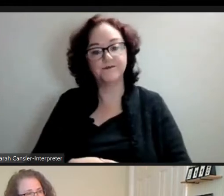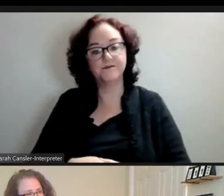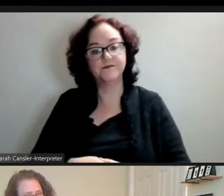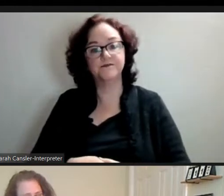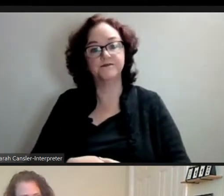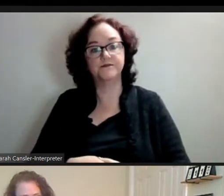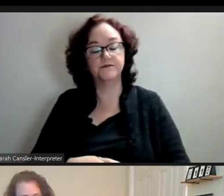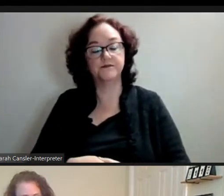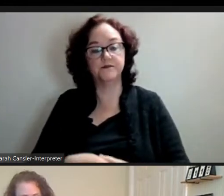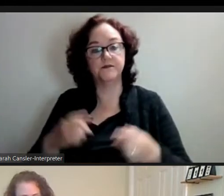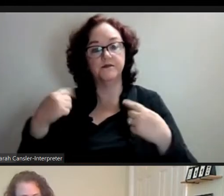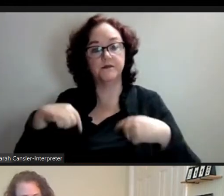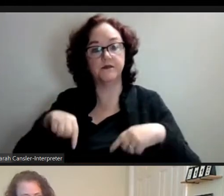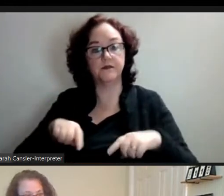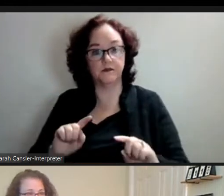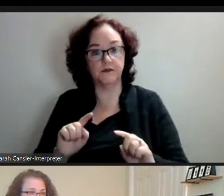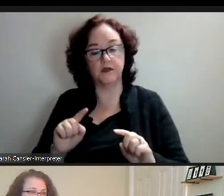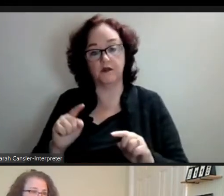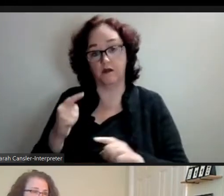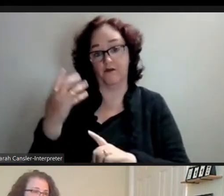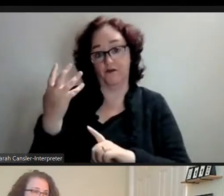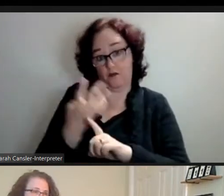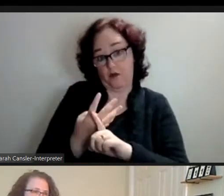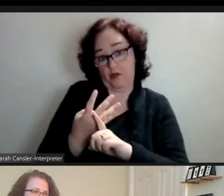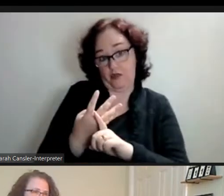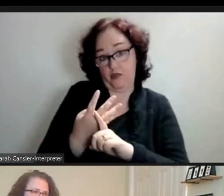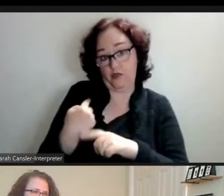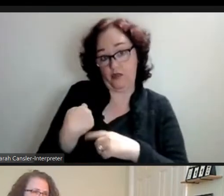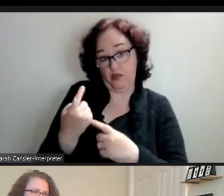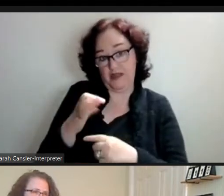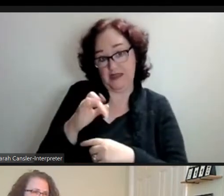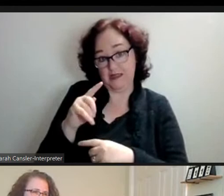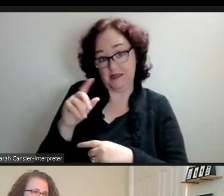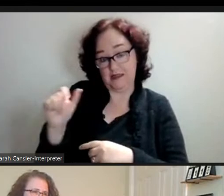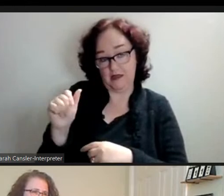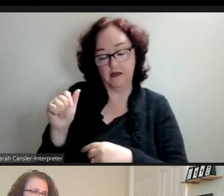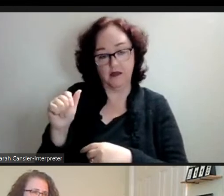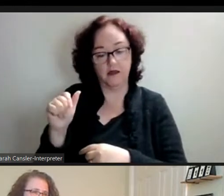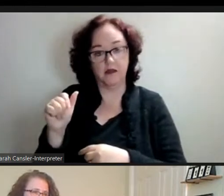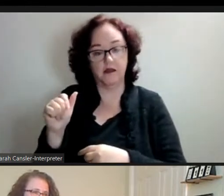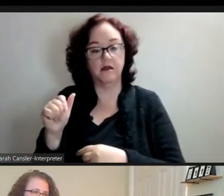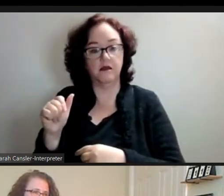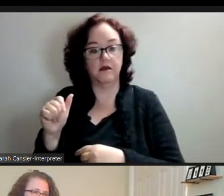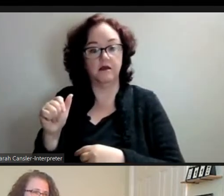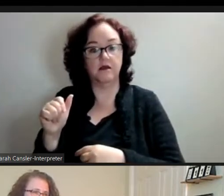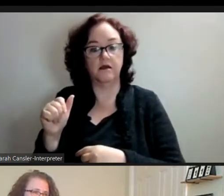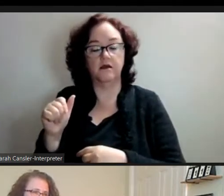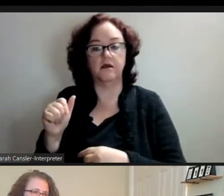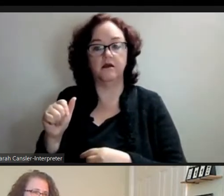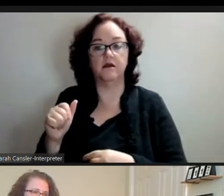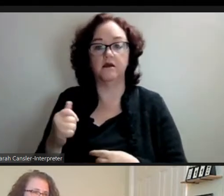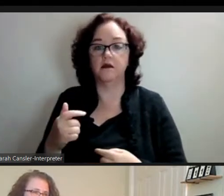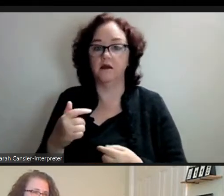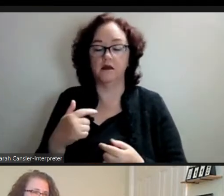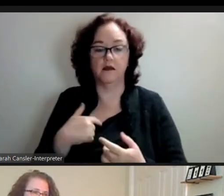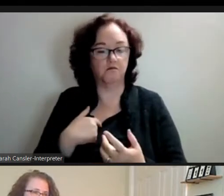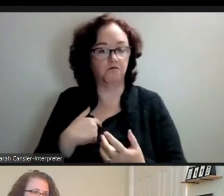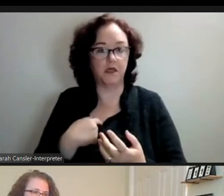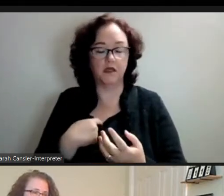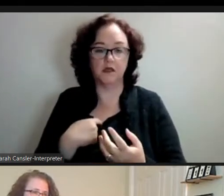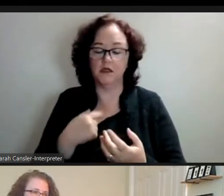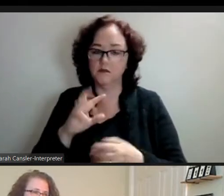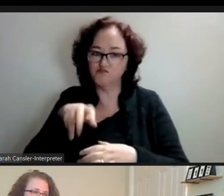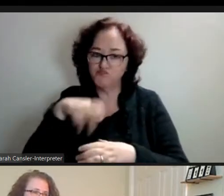So during these 4 months as CTA, I've come to be knee deep into everything that's CTA and continue to submerge